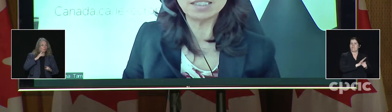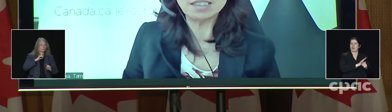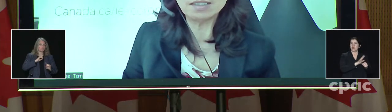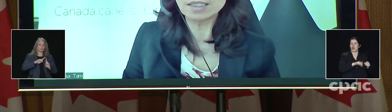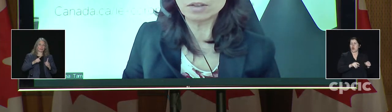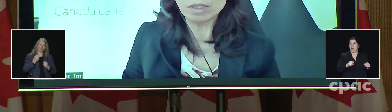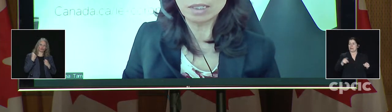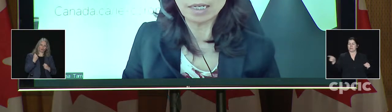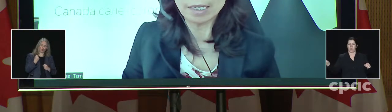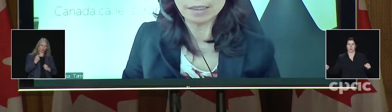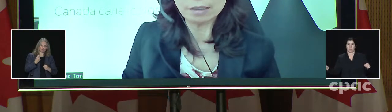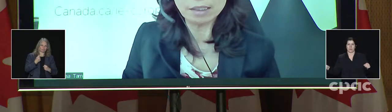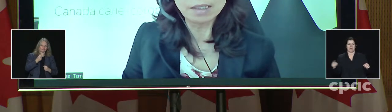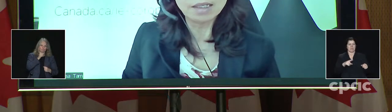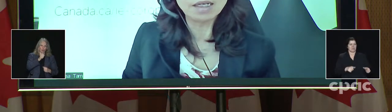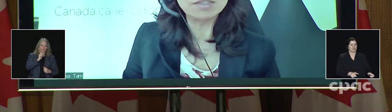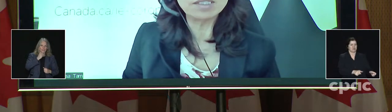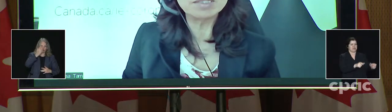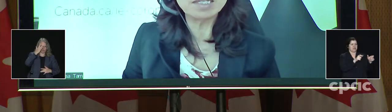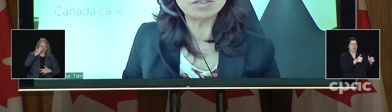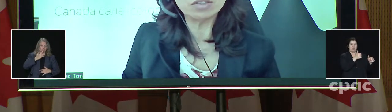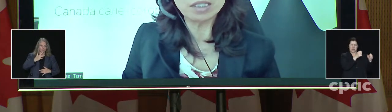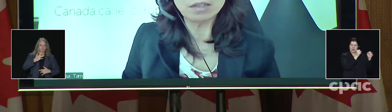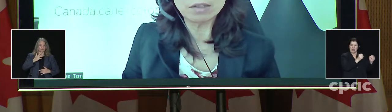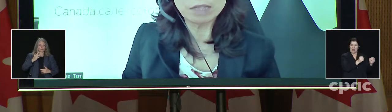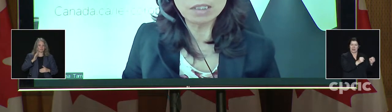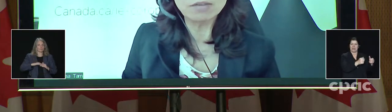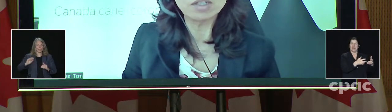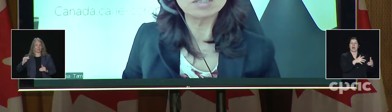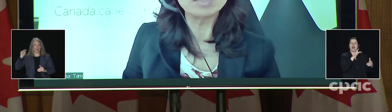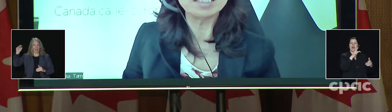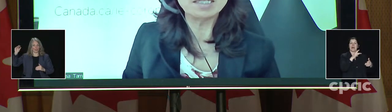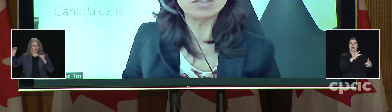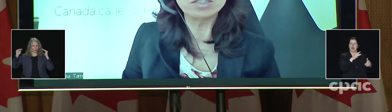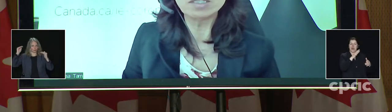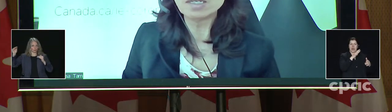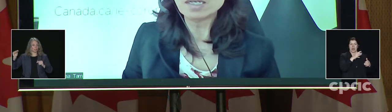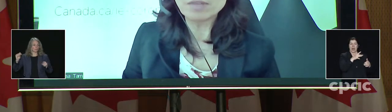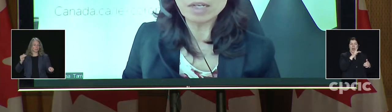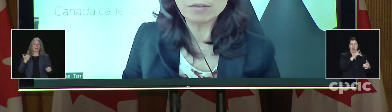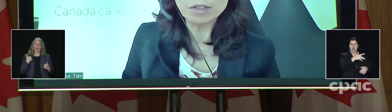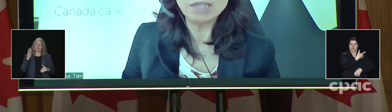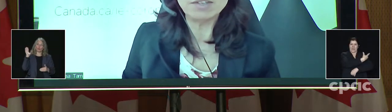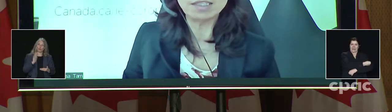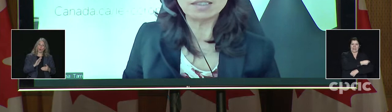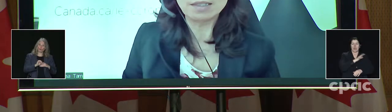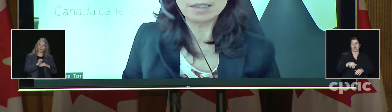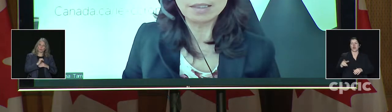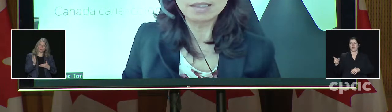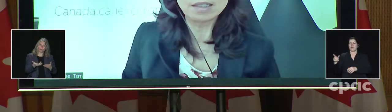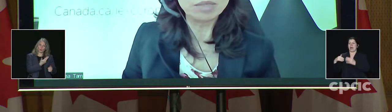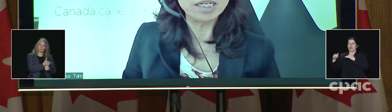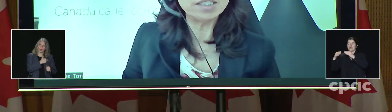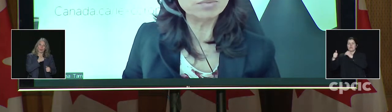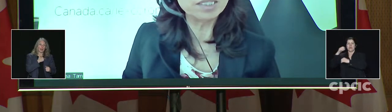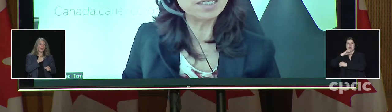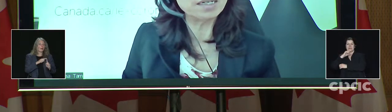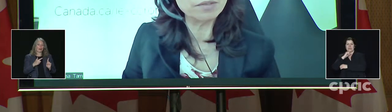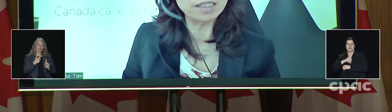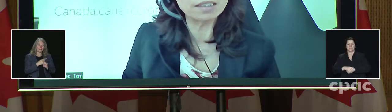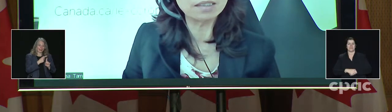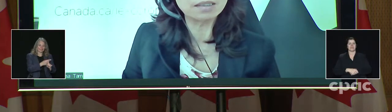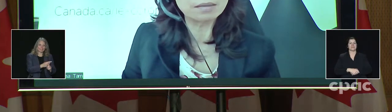from vaccines than older adults have a substantially lower risk of hospitalization if they are fully vaccinated compared to